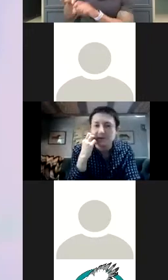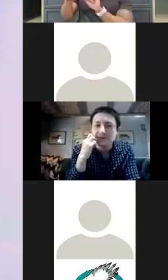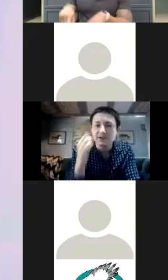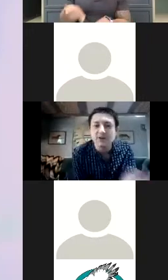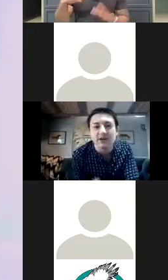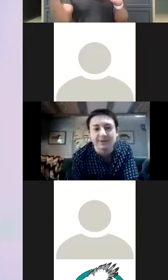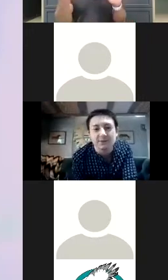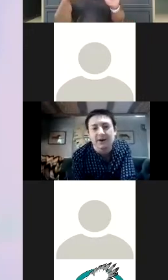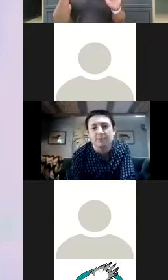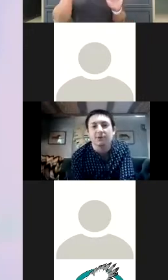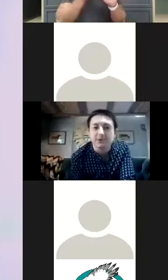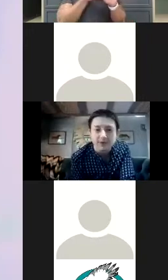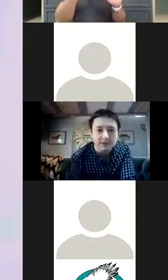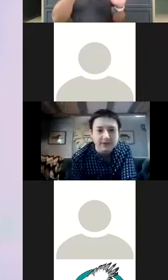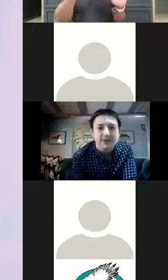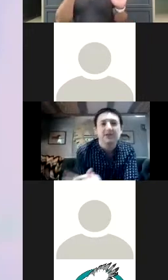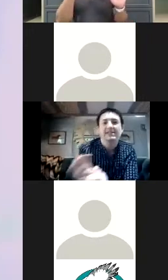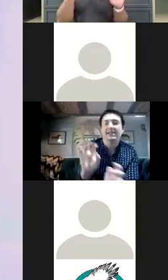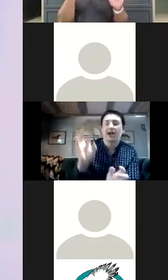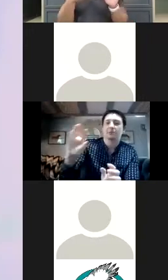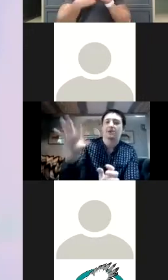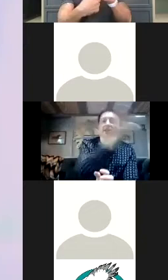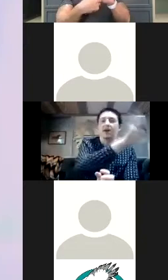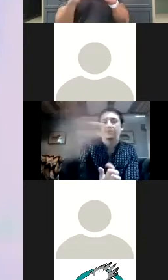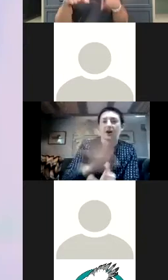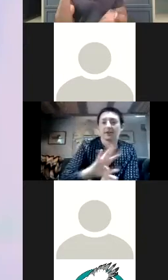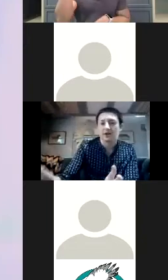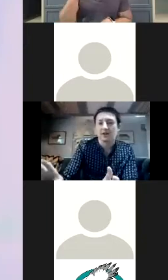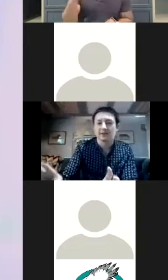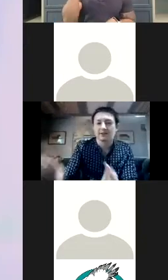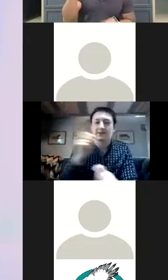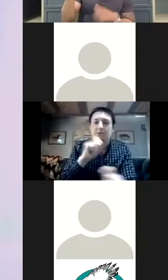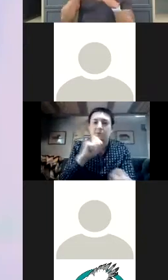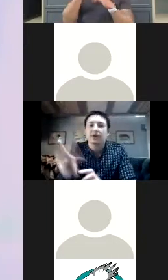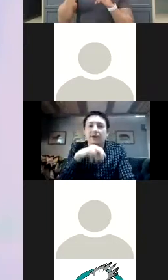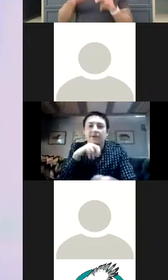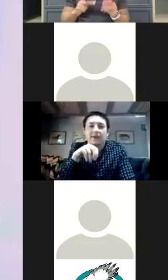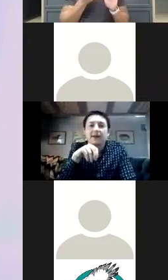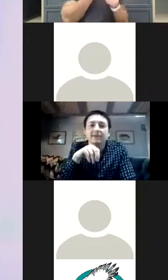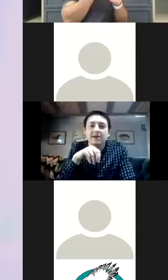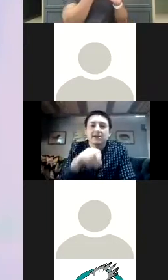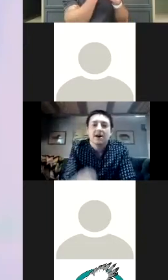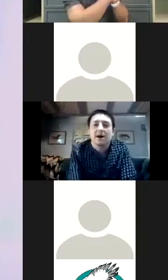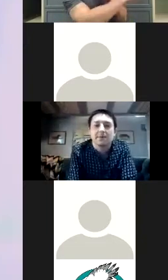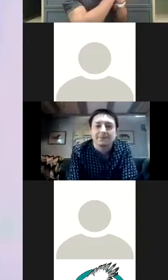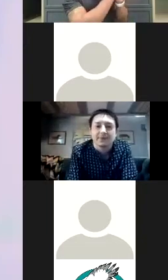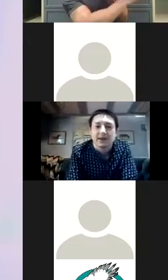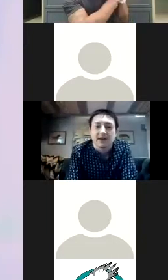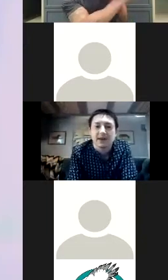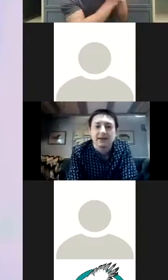example of erasure. It can also be very beautiful. You can see how the person kind of crossed out a lot of stuff and pulled out other things.